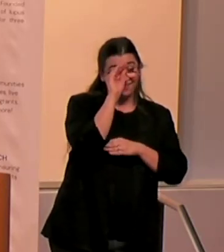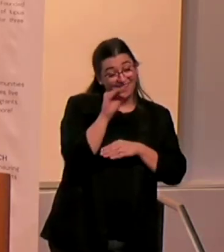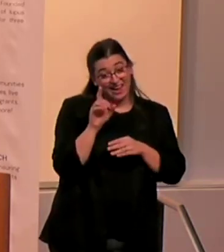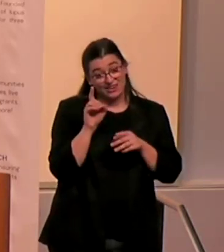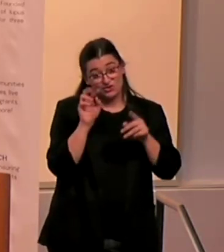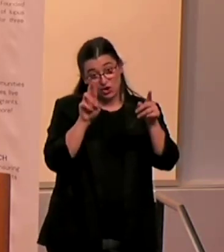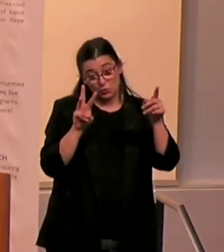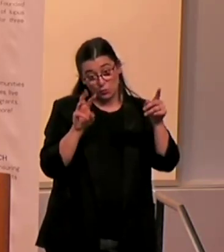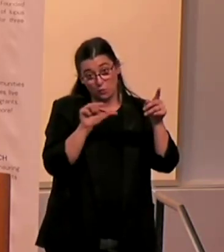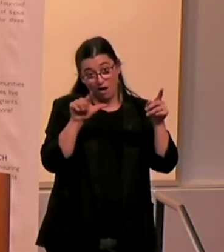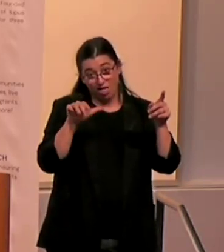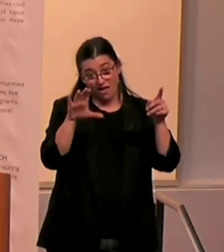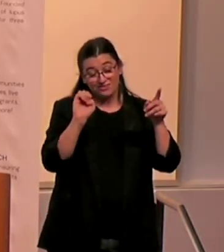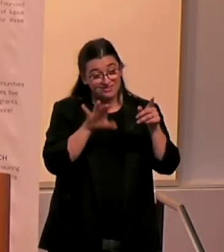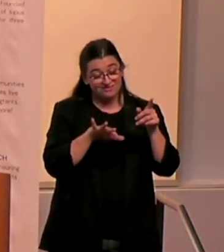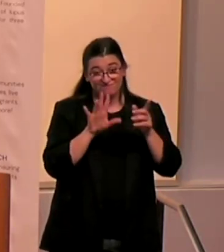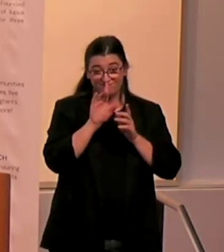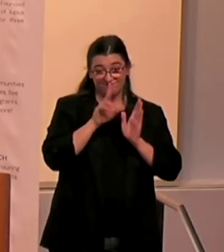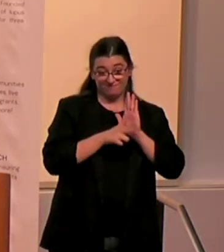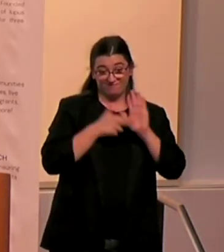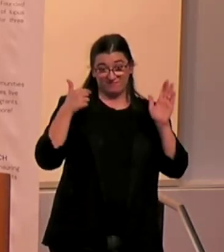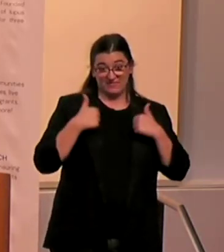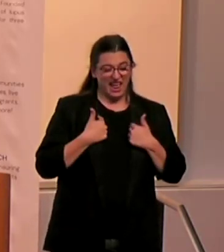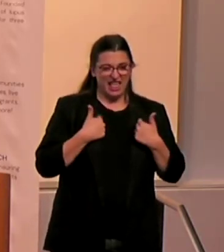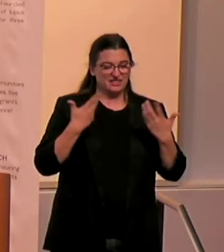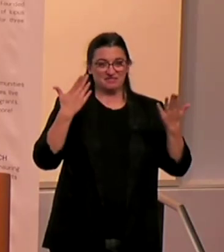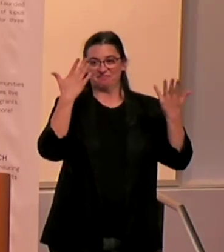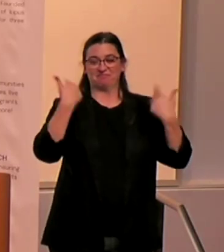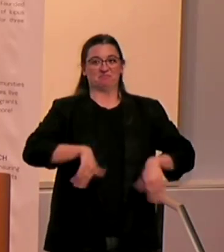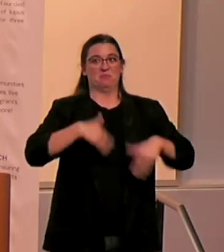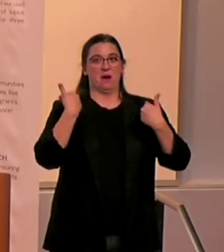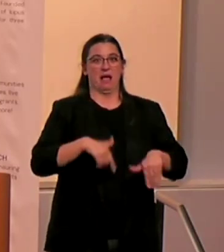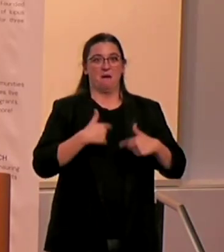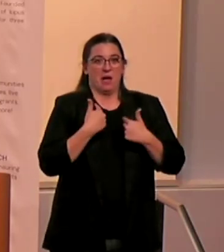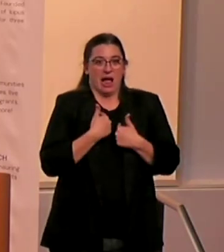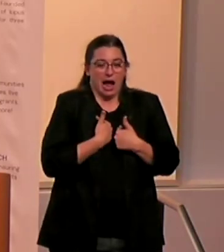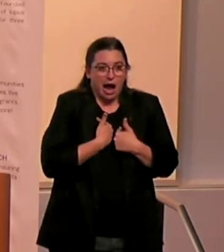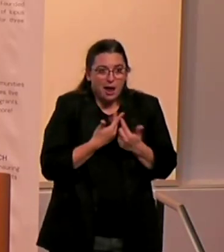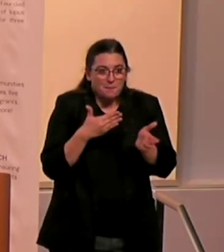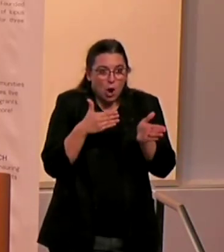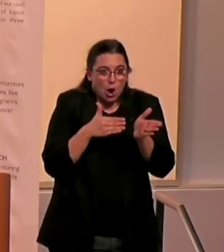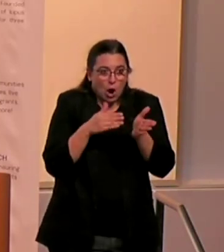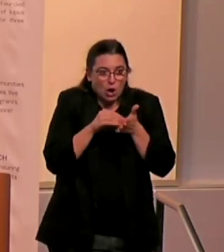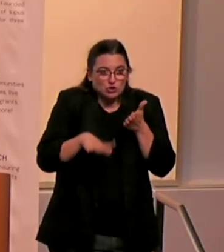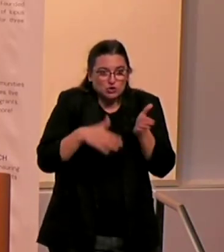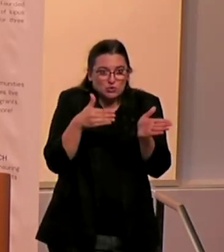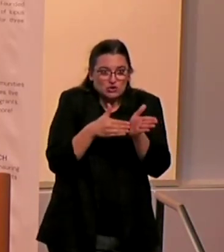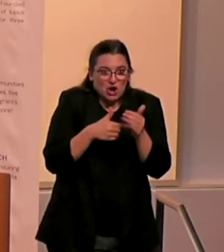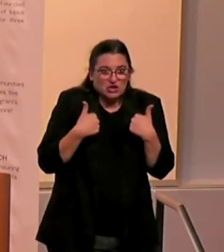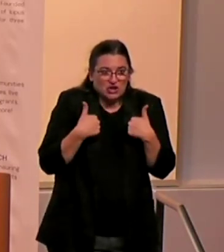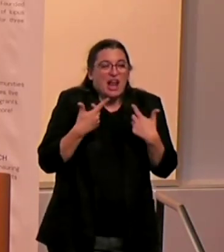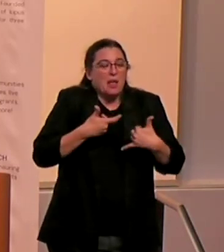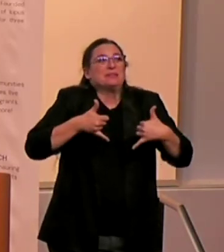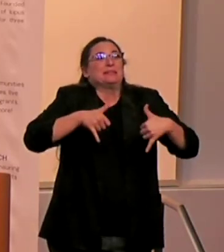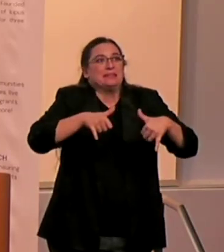it's been a crazy experience to be a physician in my own institution and still sort of struggle to find the diagnosis and find the care team that was